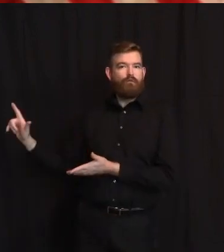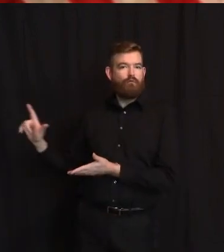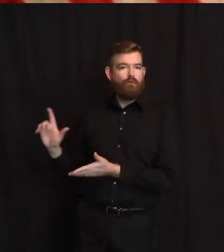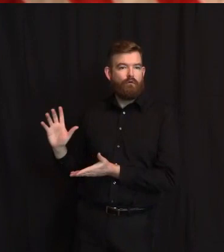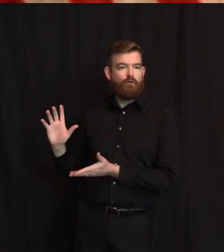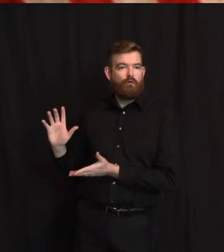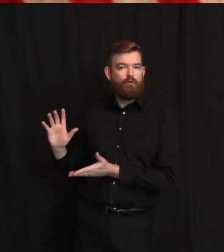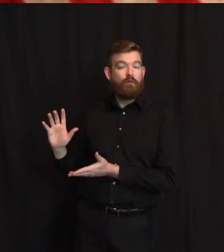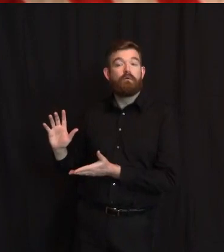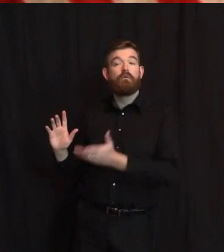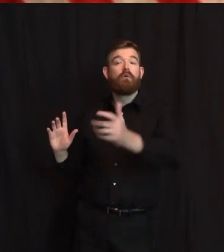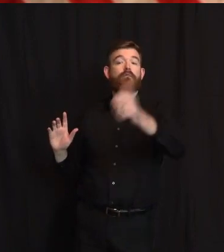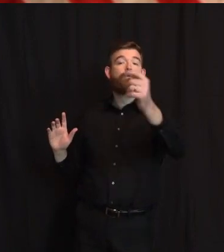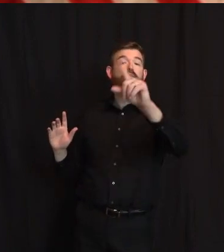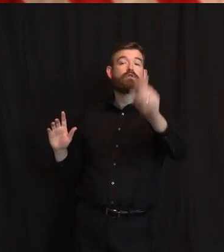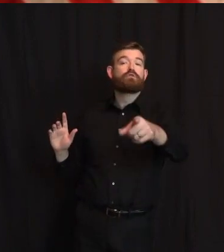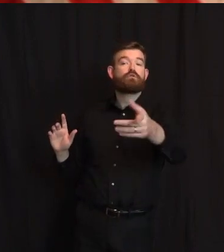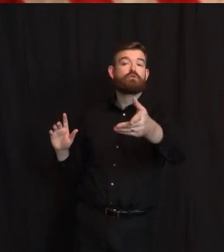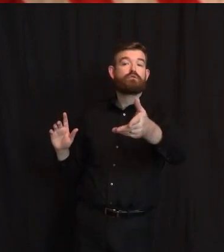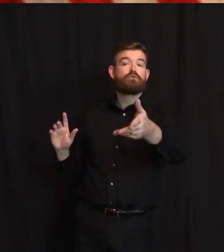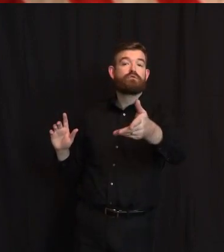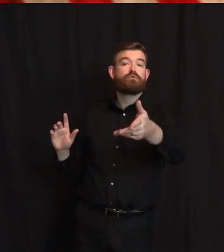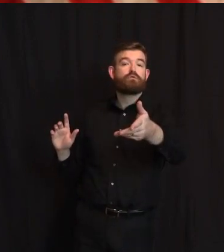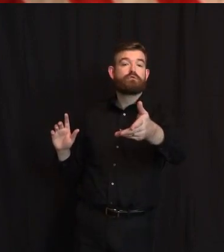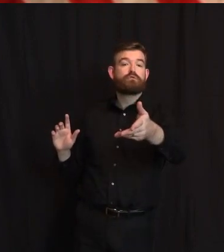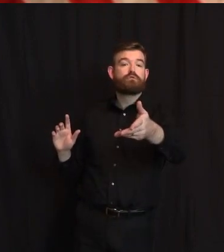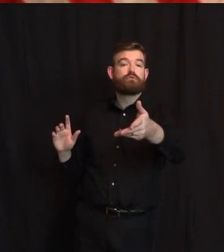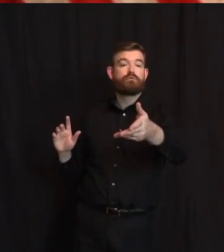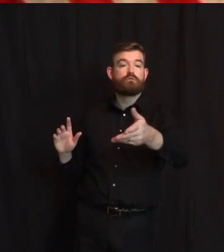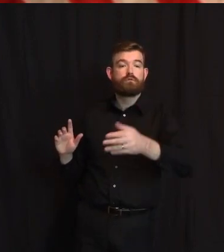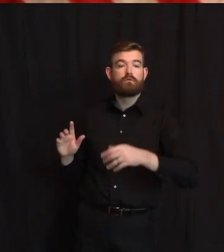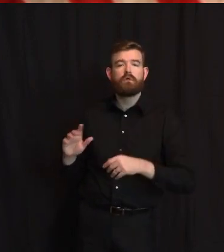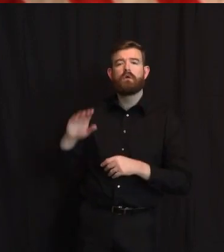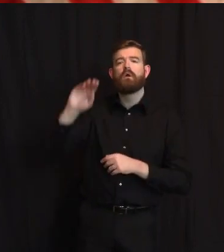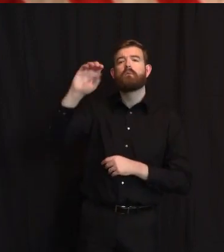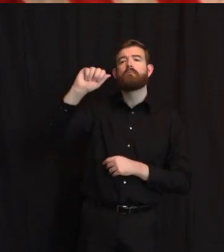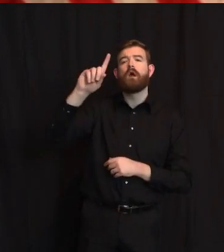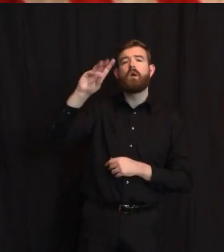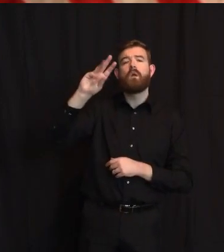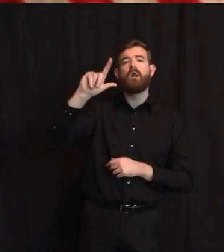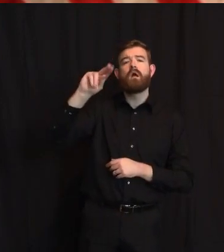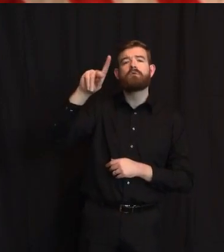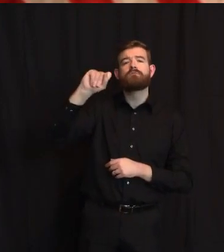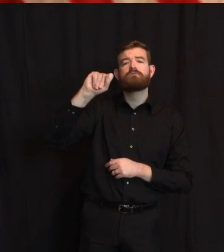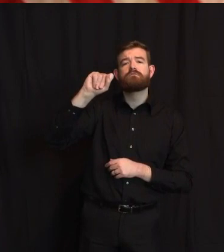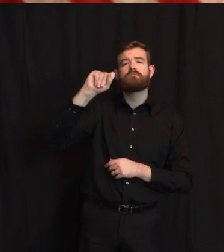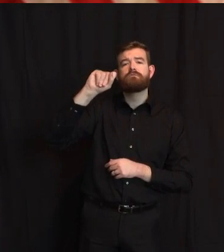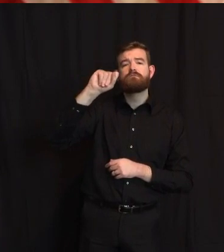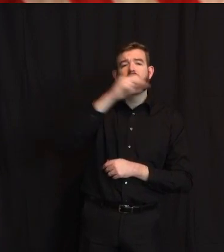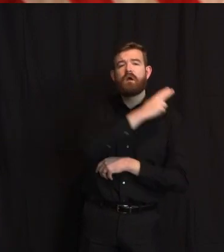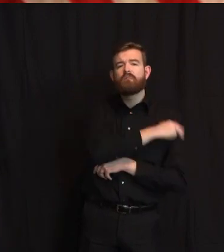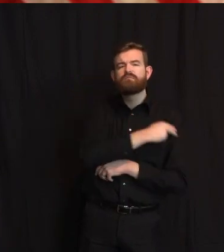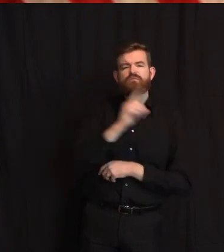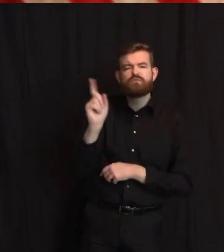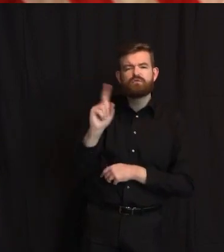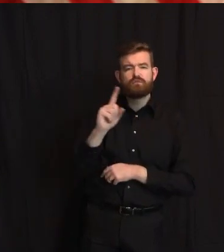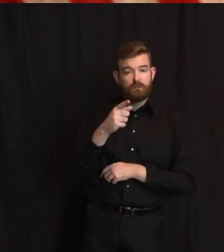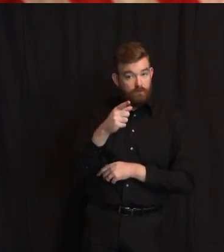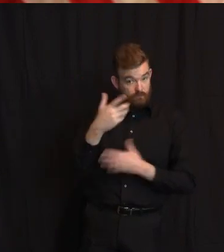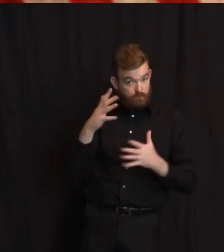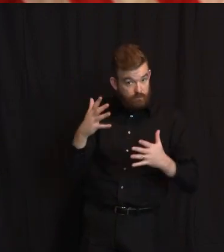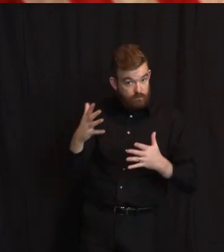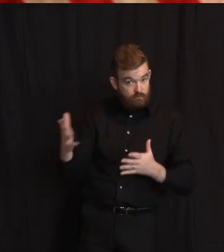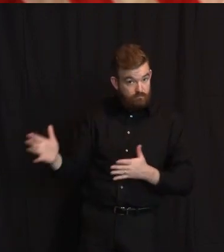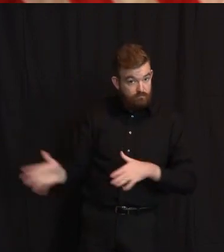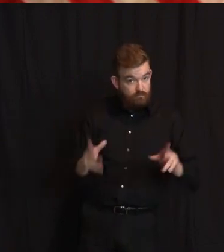Yes. Where is the Meadowlands Field Hospital at this point? What are Are they accepting patients yet? And what's going on